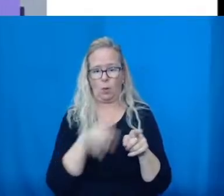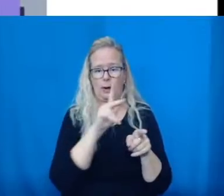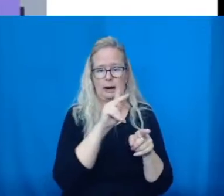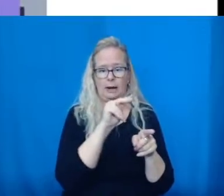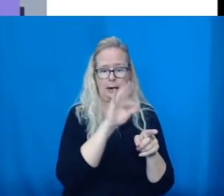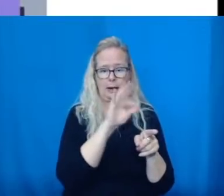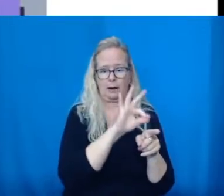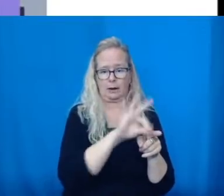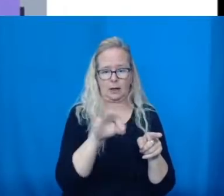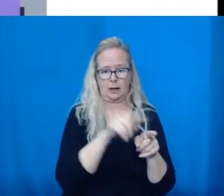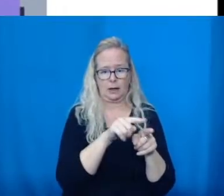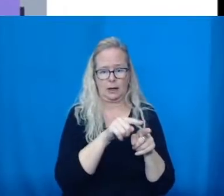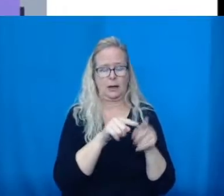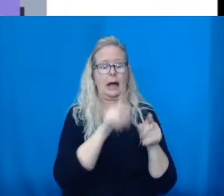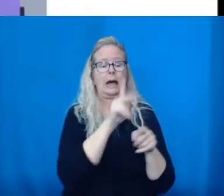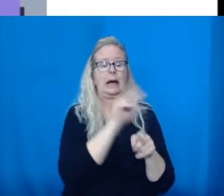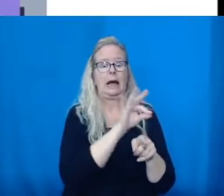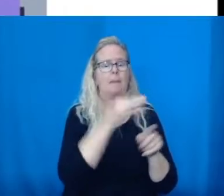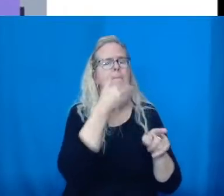And just to